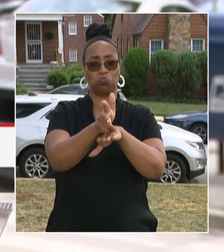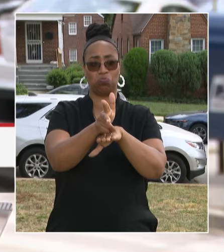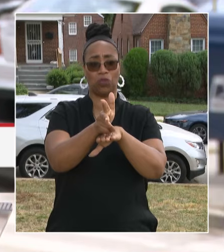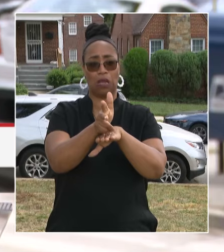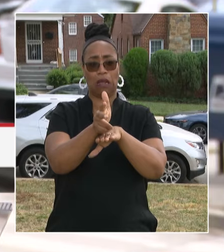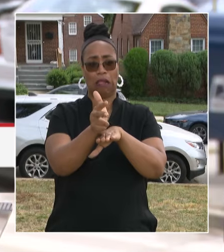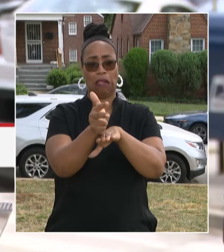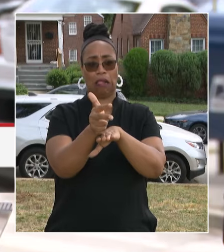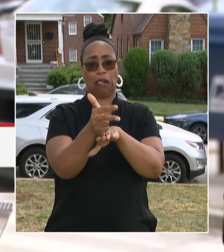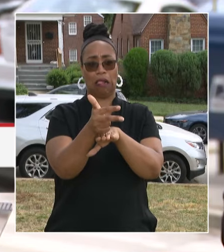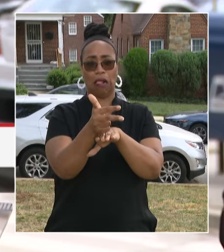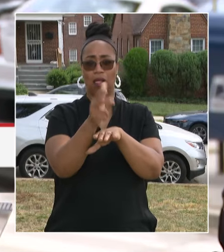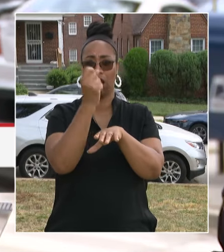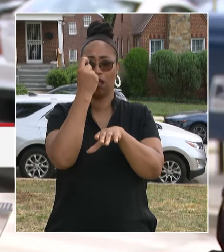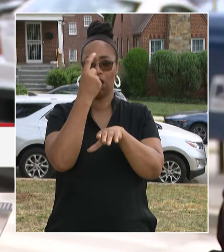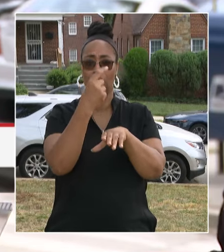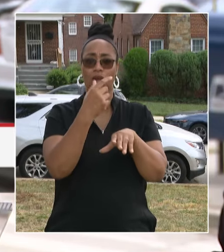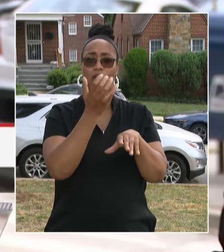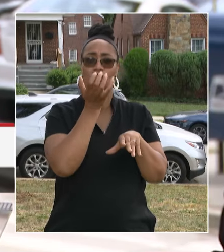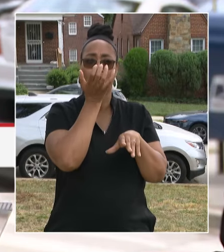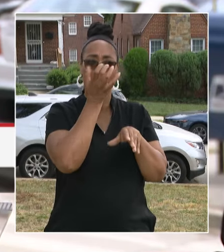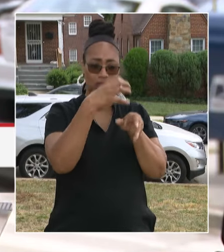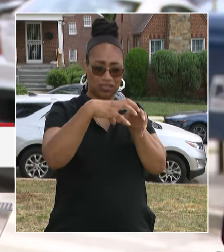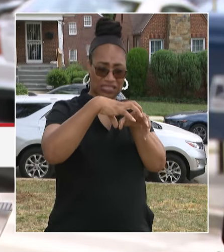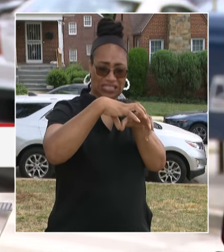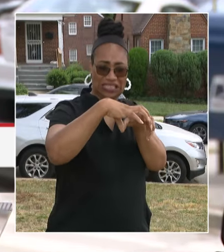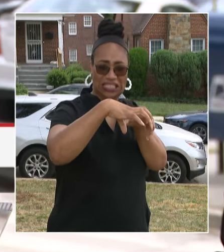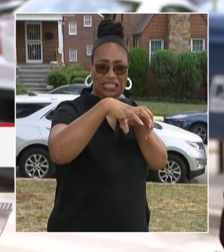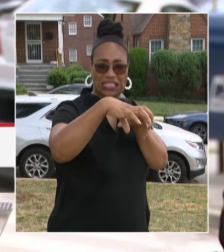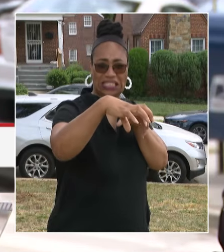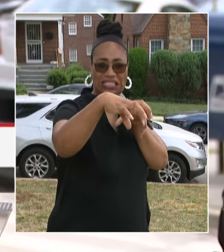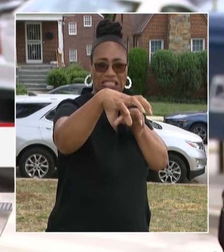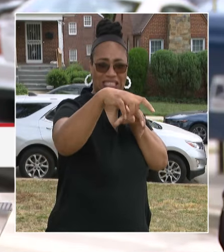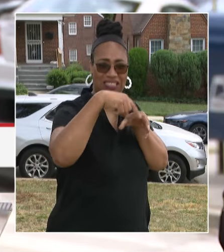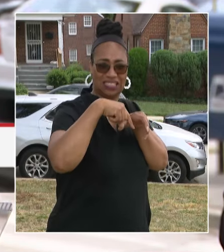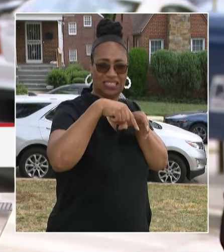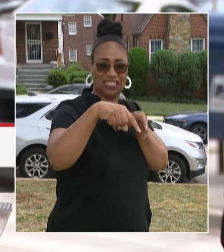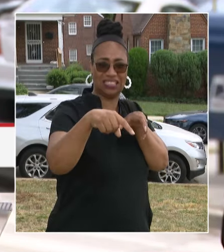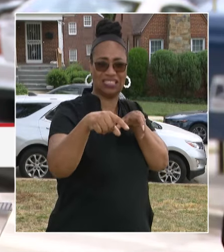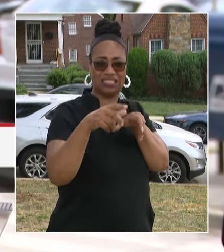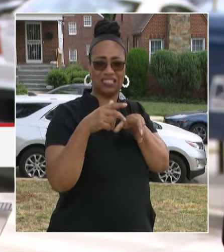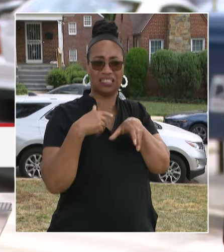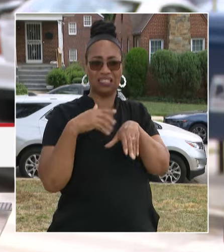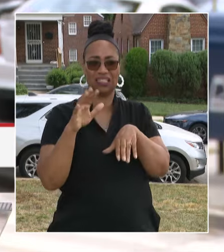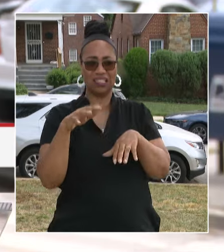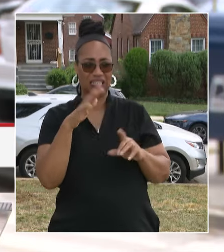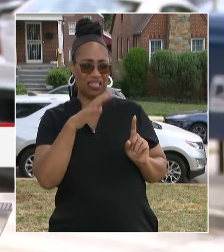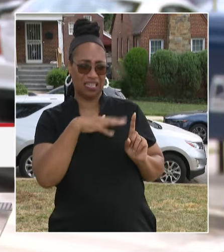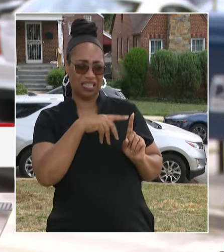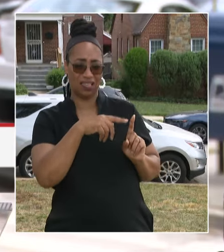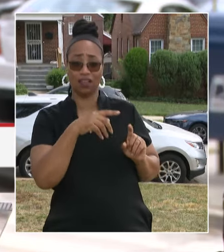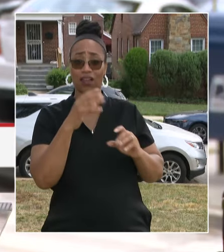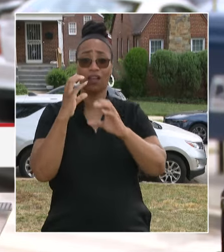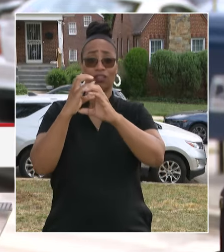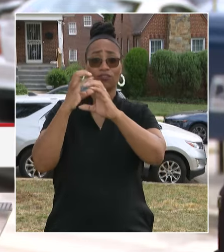barreling down at us. And so I say, Dad, the tractor trailer hit the gas. He hits the